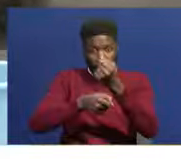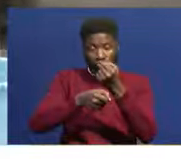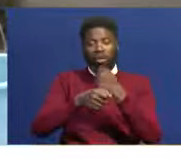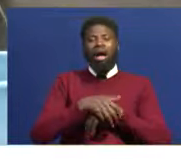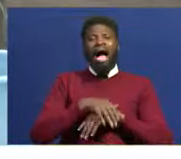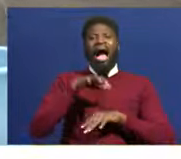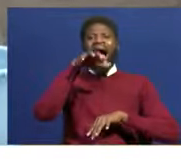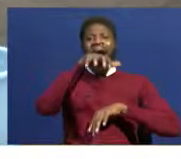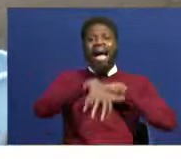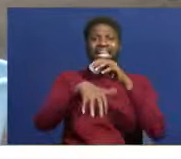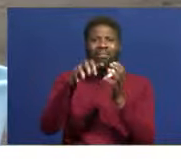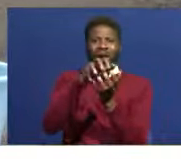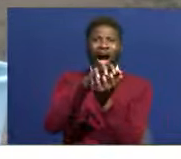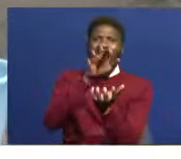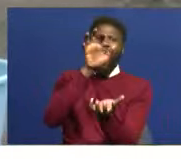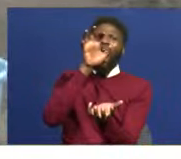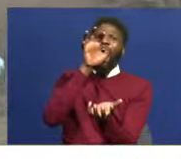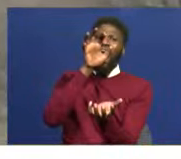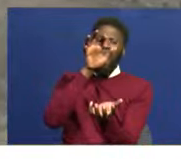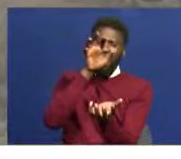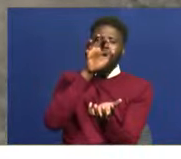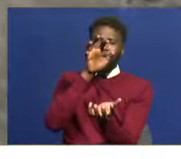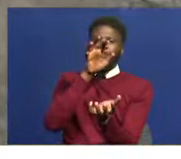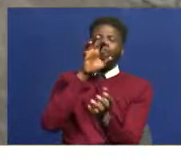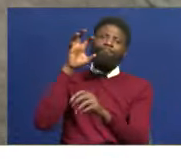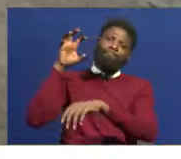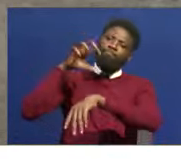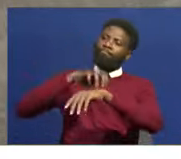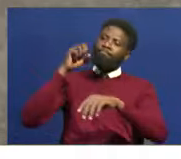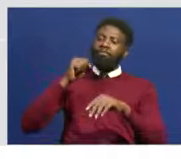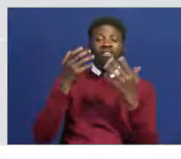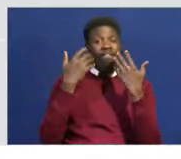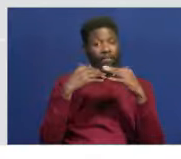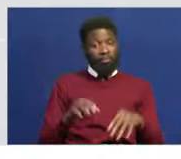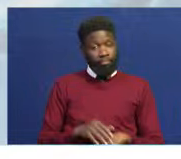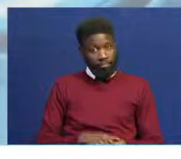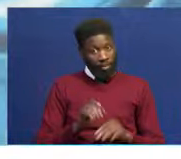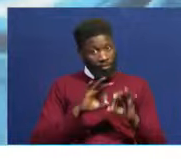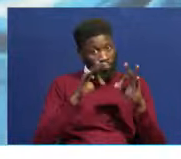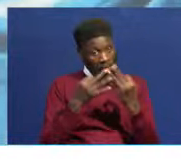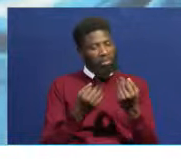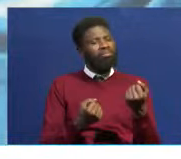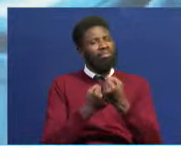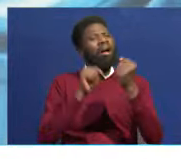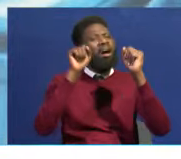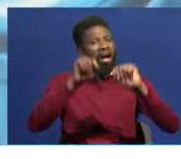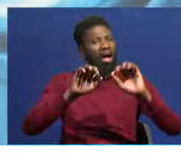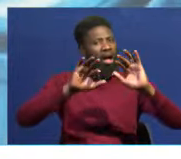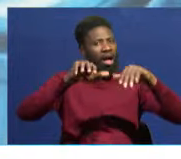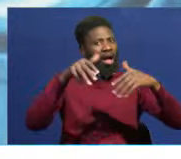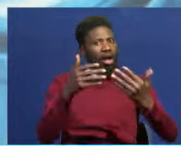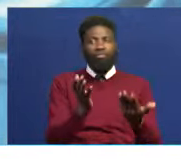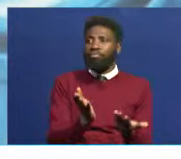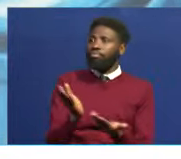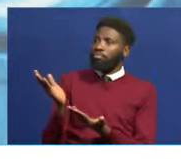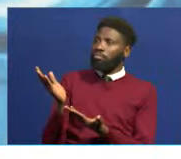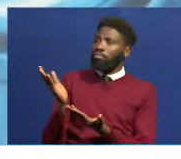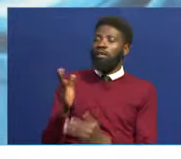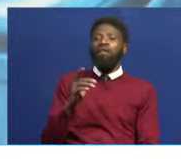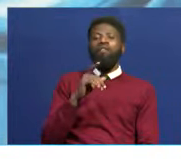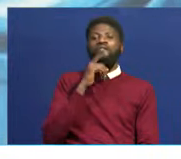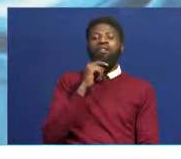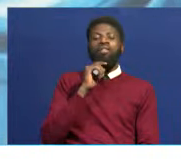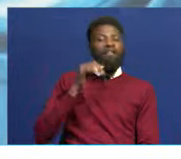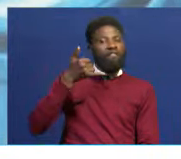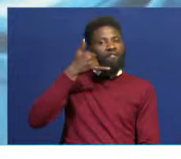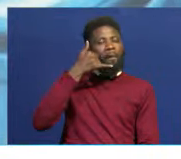him partially paralyzed. To help the family, you can channel your financial contribution through the father's cell phone number, that